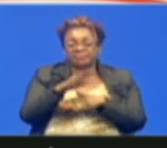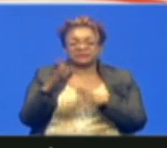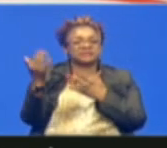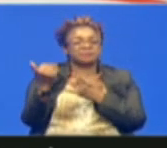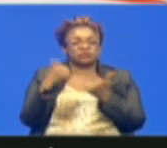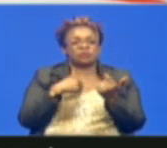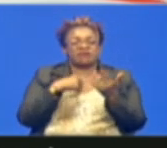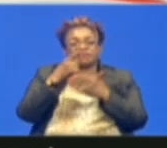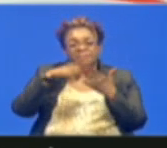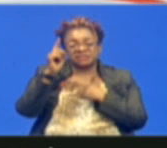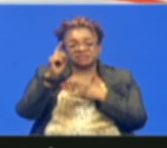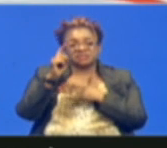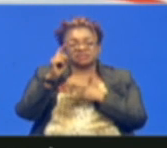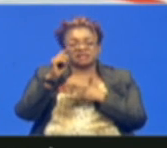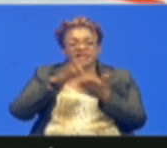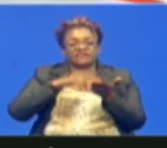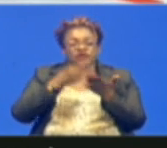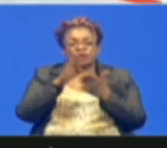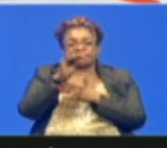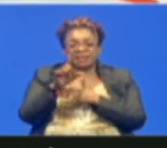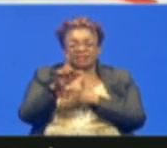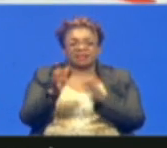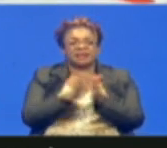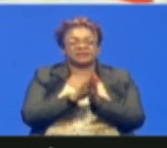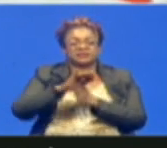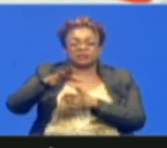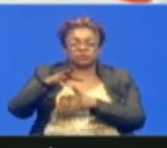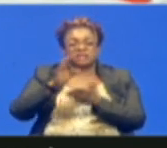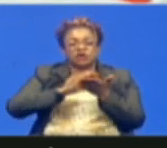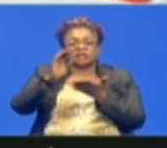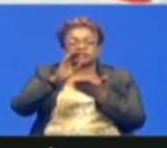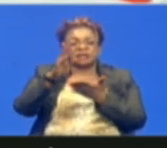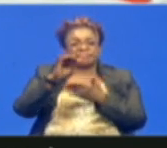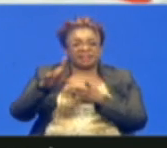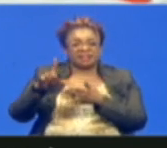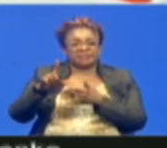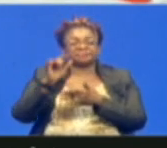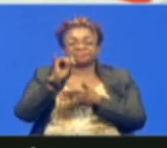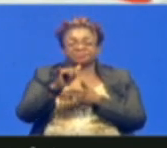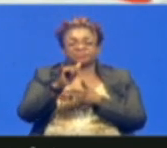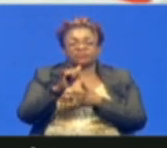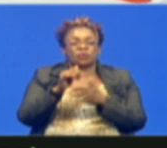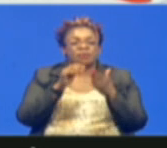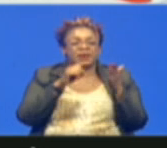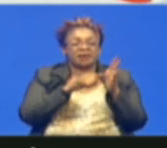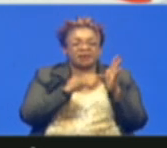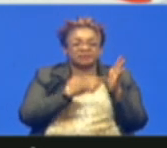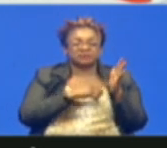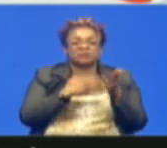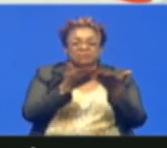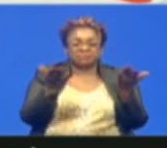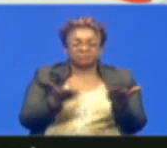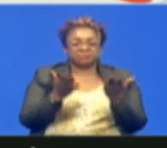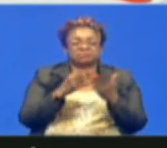have passed the Division of Revenue Bill as well as the County Allocation Revenue Bill. These are meant to guide the equitable distribution of revenue between